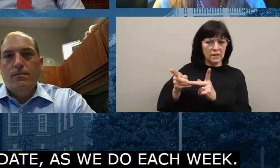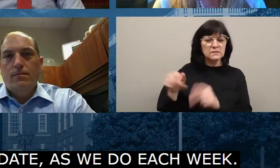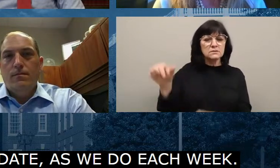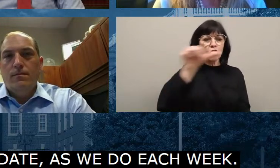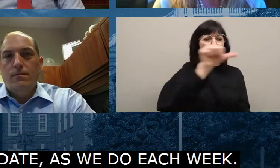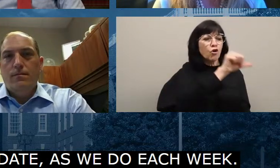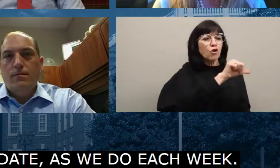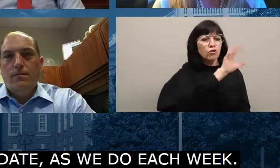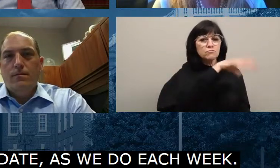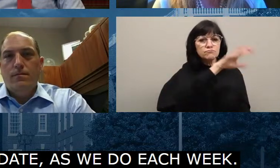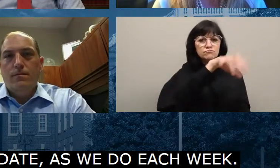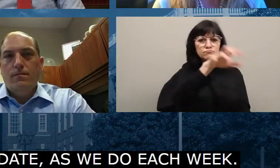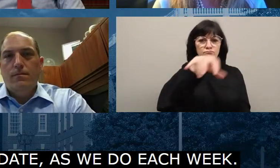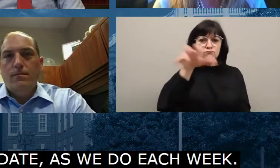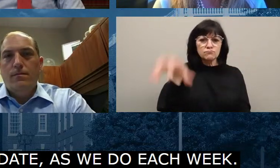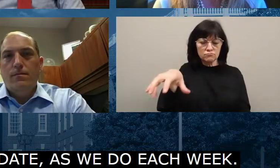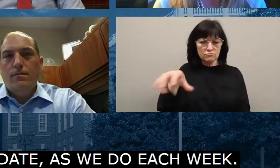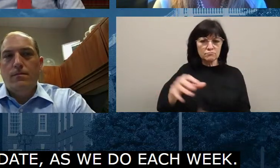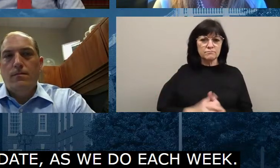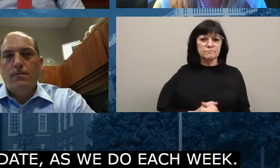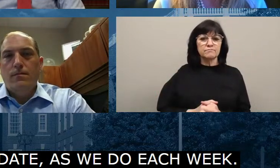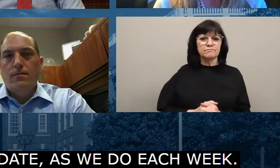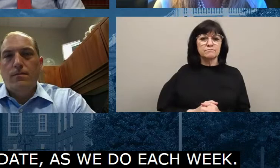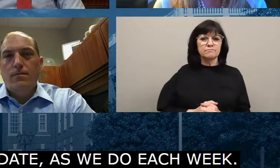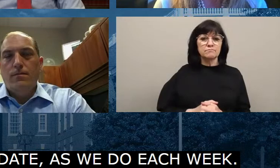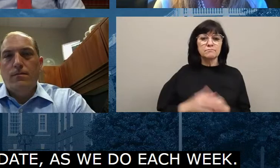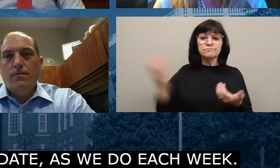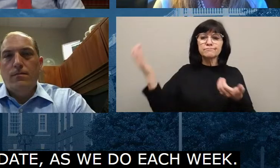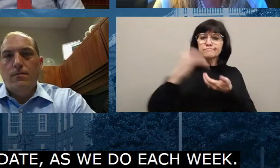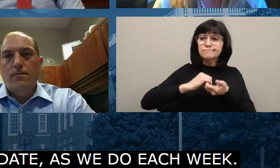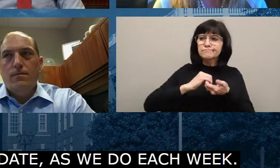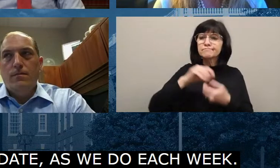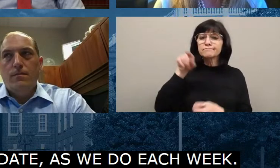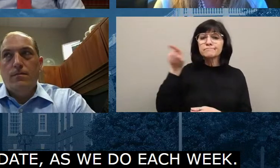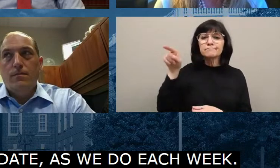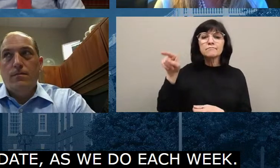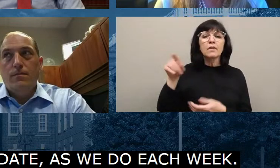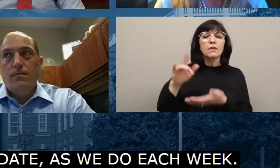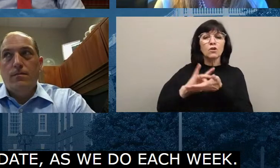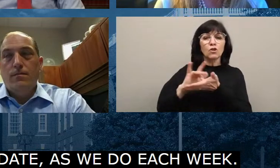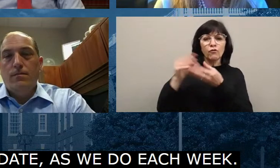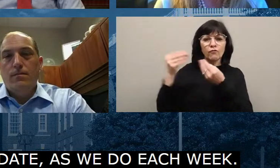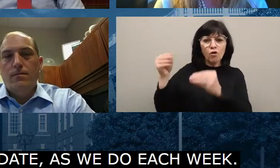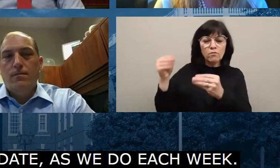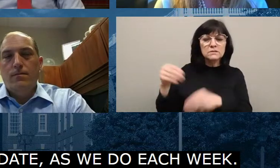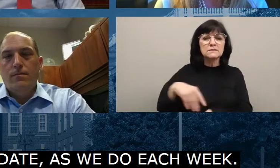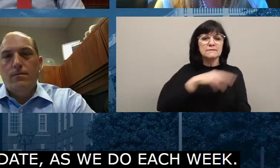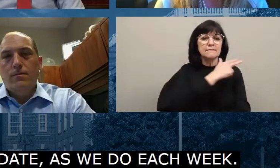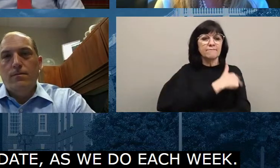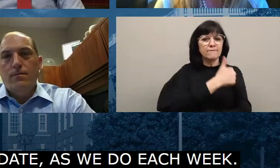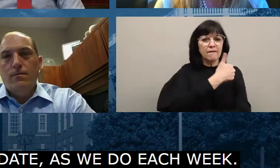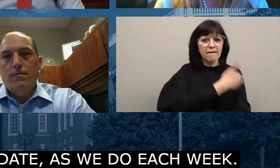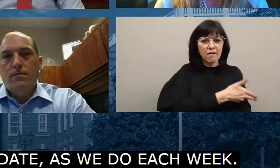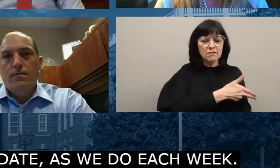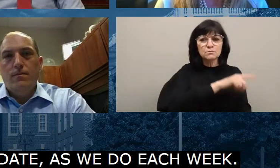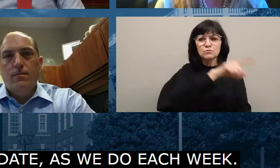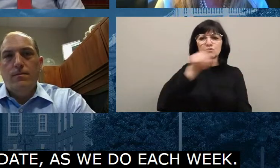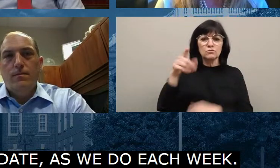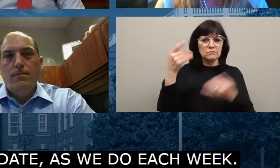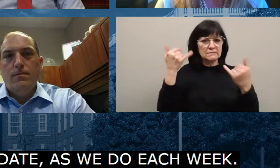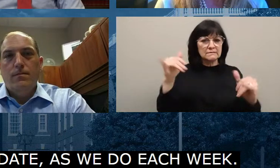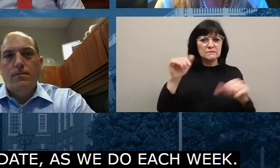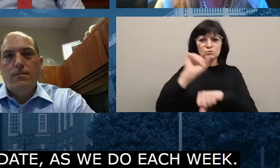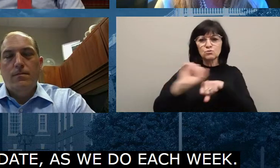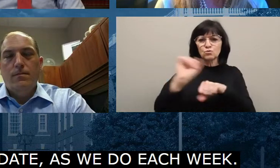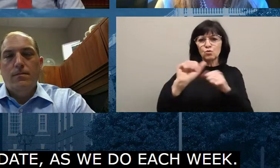through the week. Our partners in the pharmacies, hospitals, other healthcare providers are also stepping up to the plate and doing